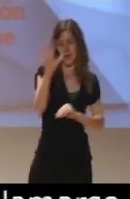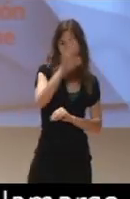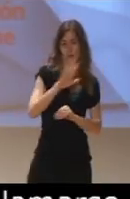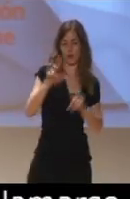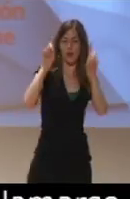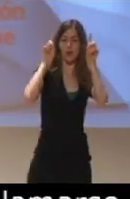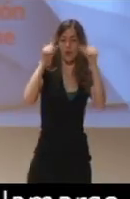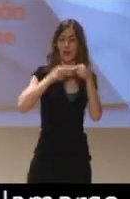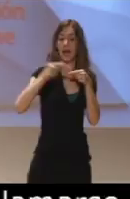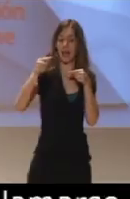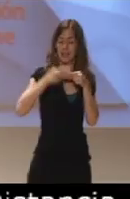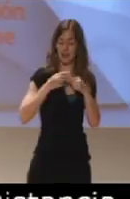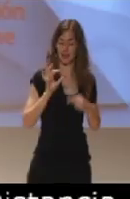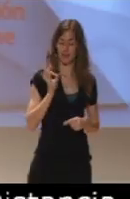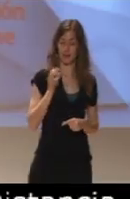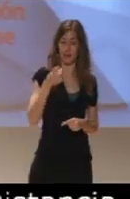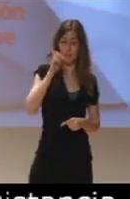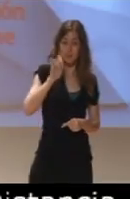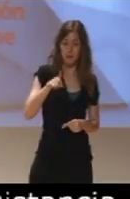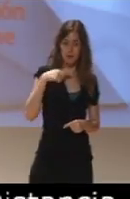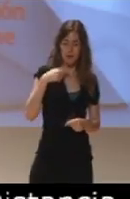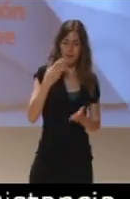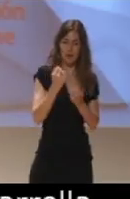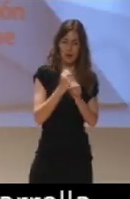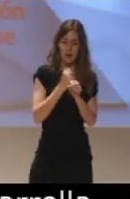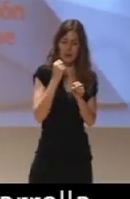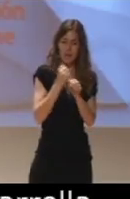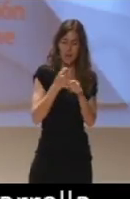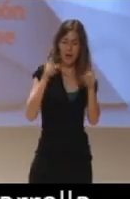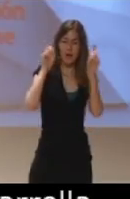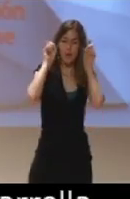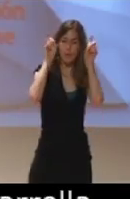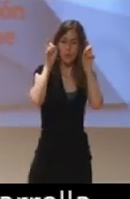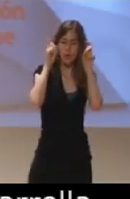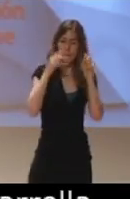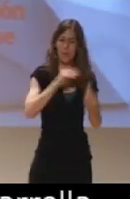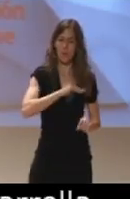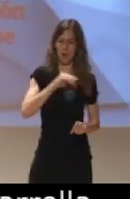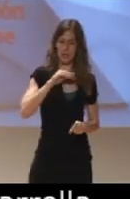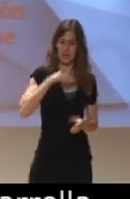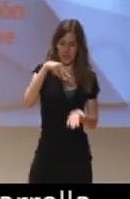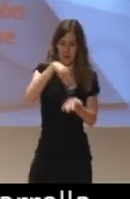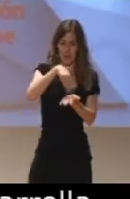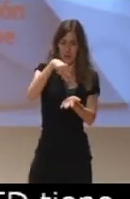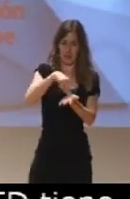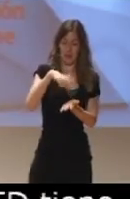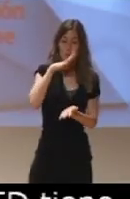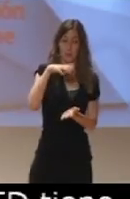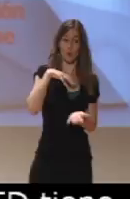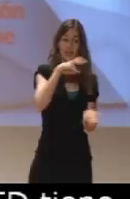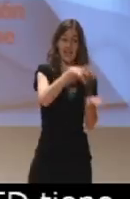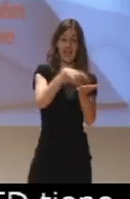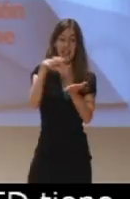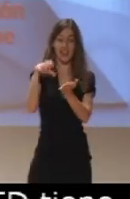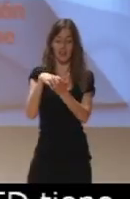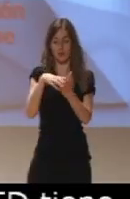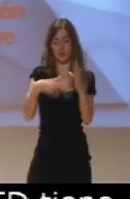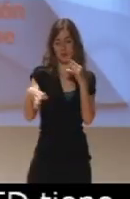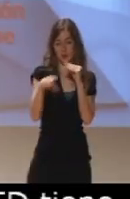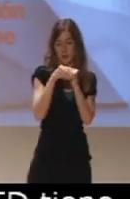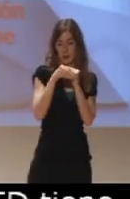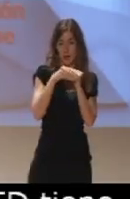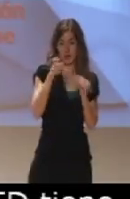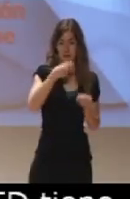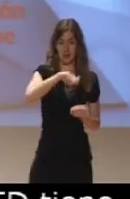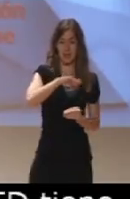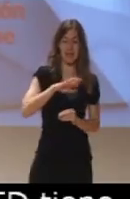National University of Distance Education, also includes direct